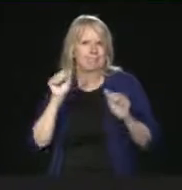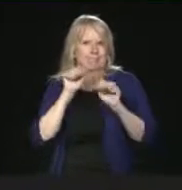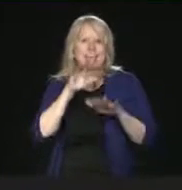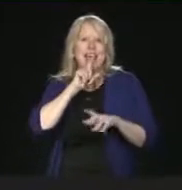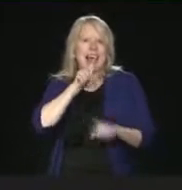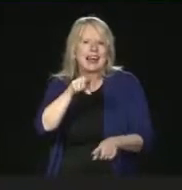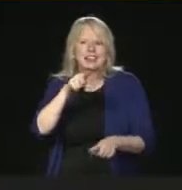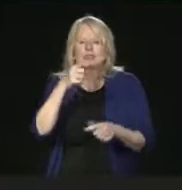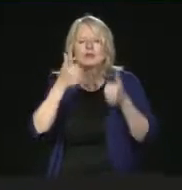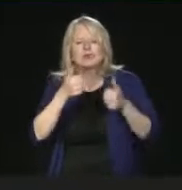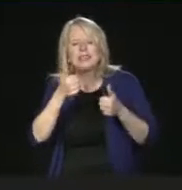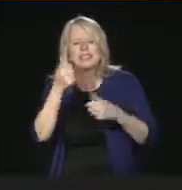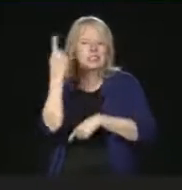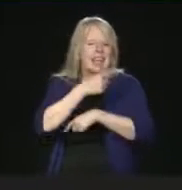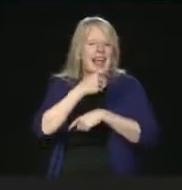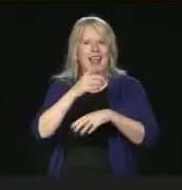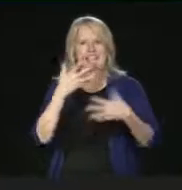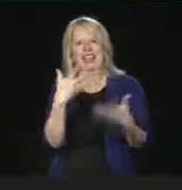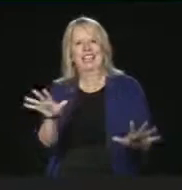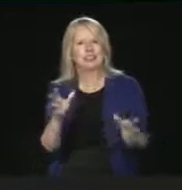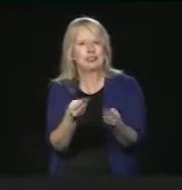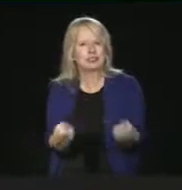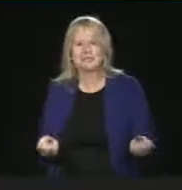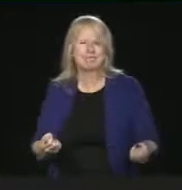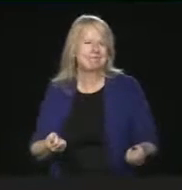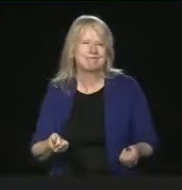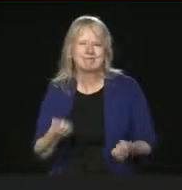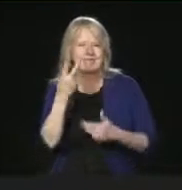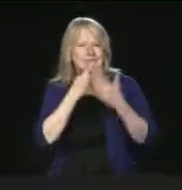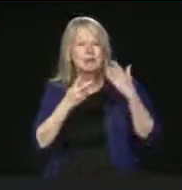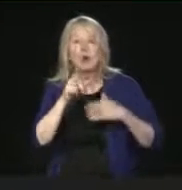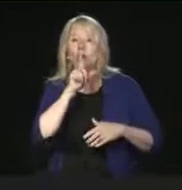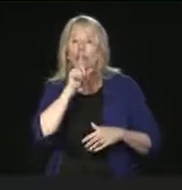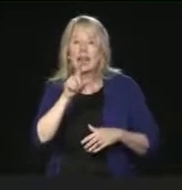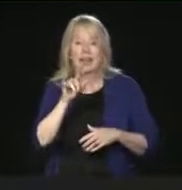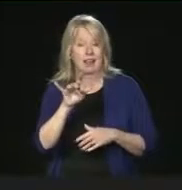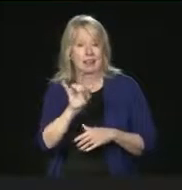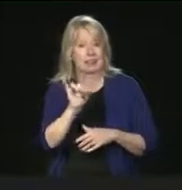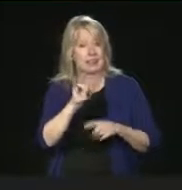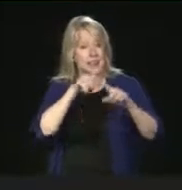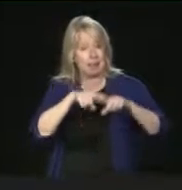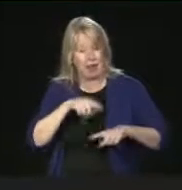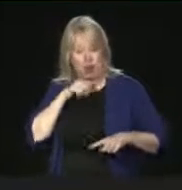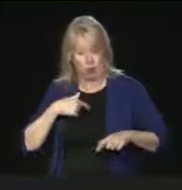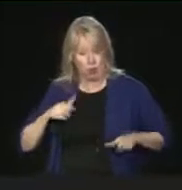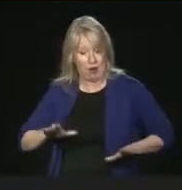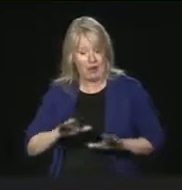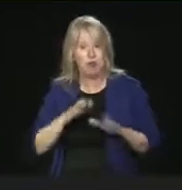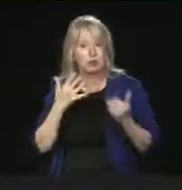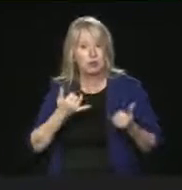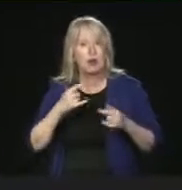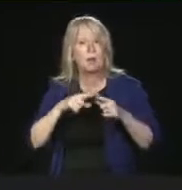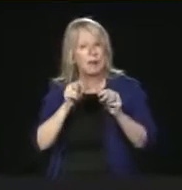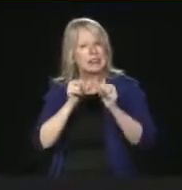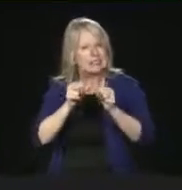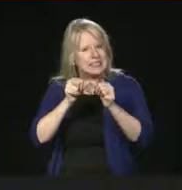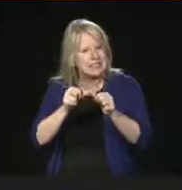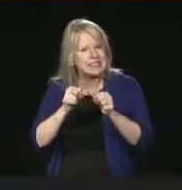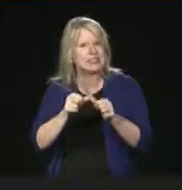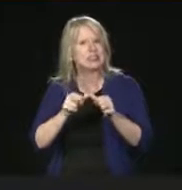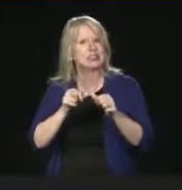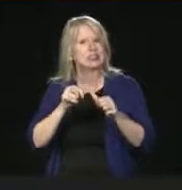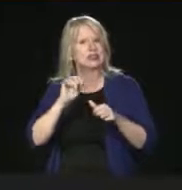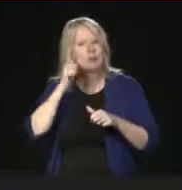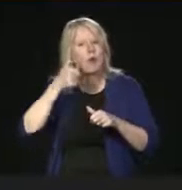will all be behind us, but that really depends not just on what we do today, but what we keep doing tomorrow and into